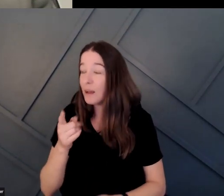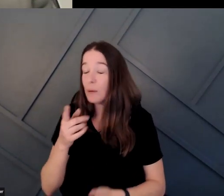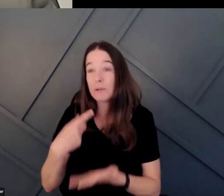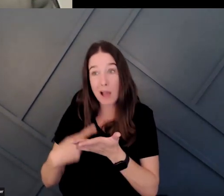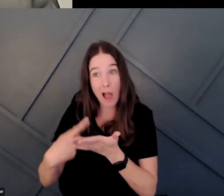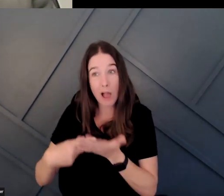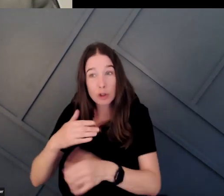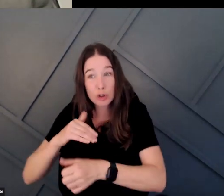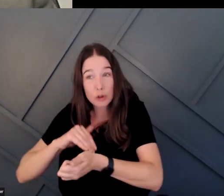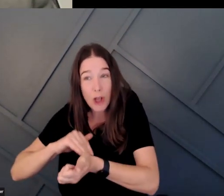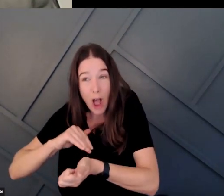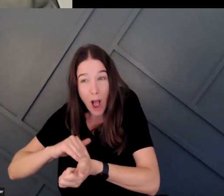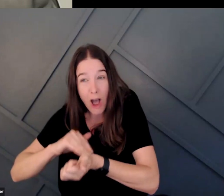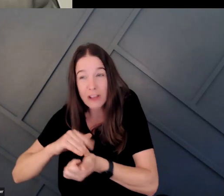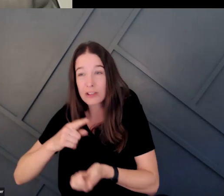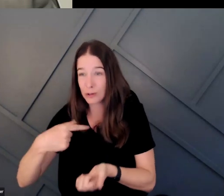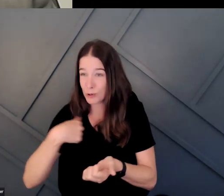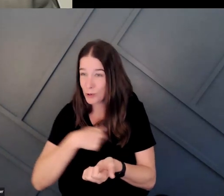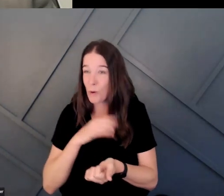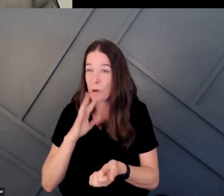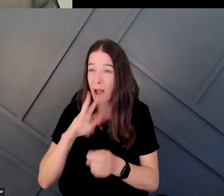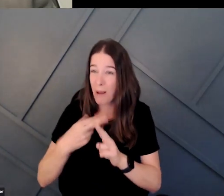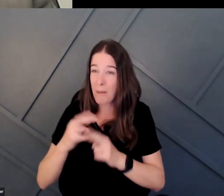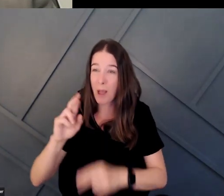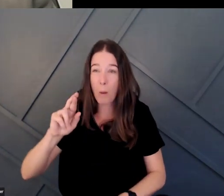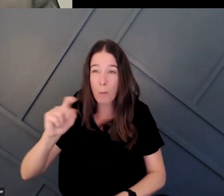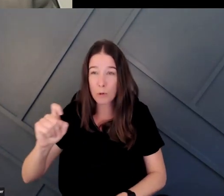of those, how they might